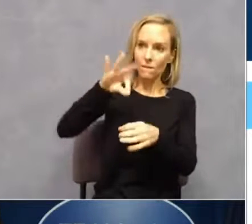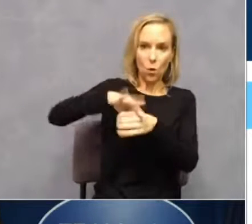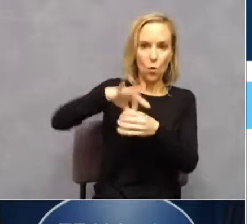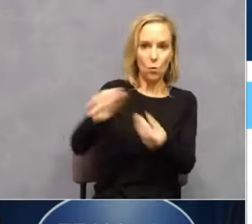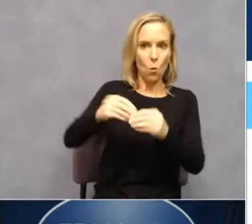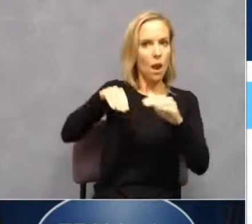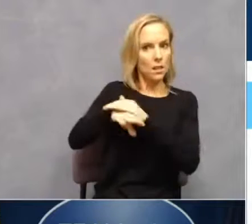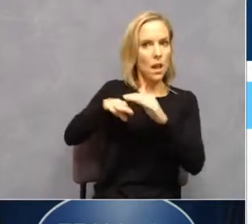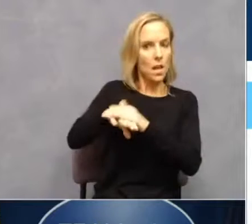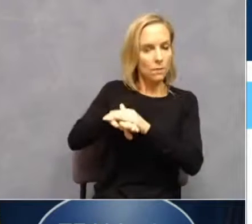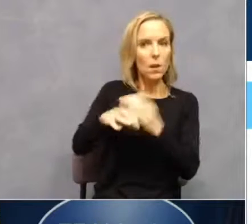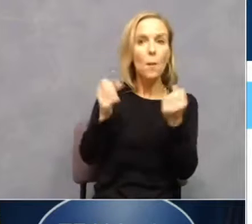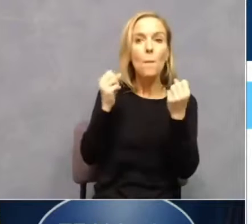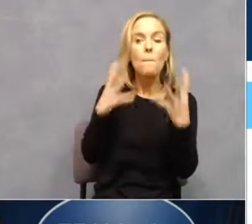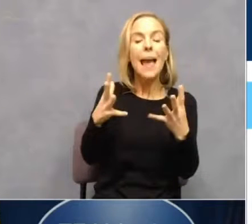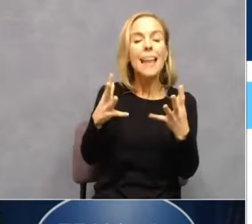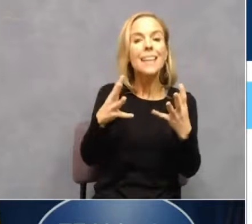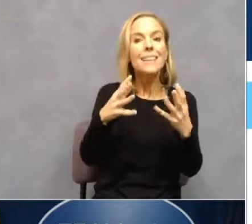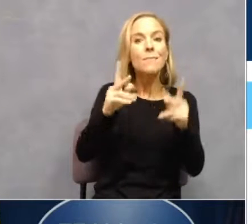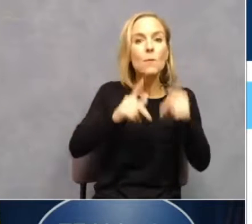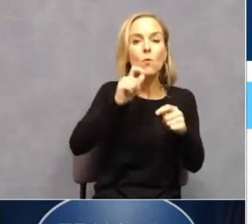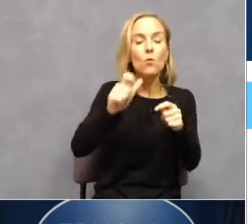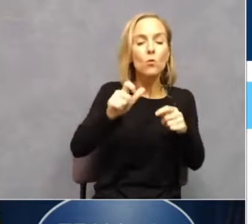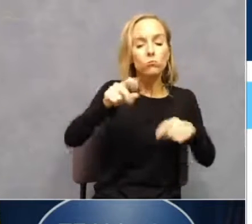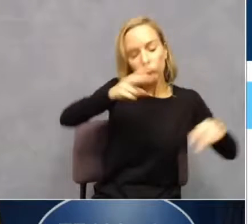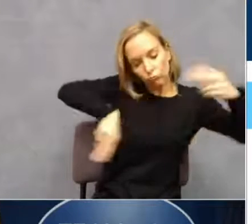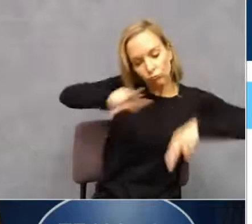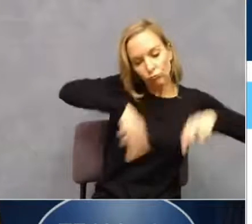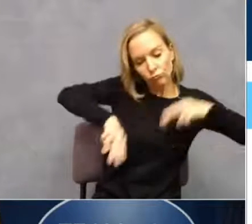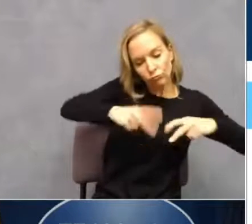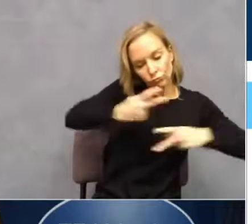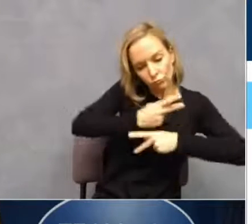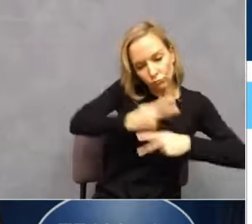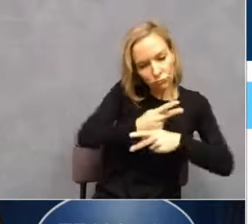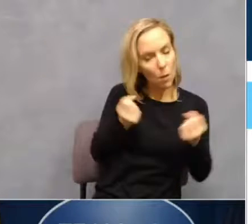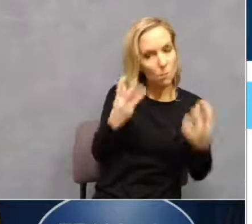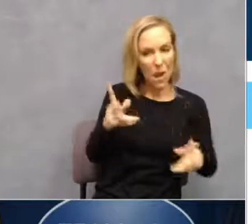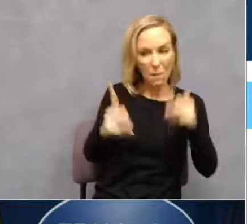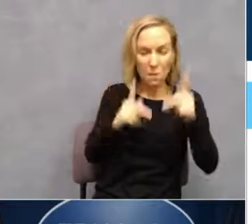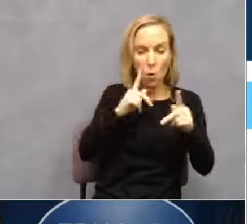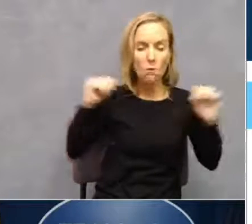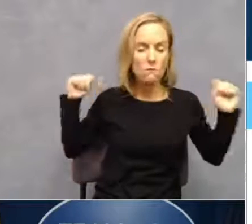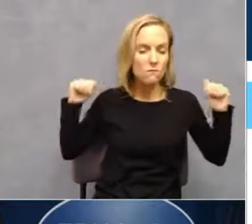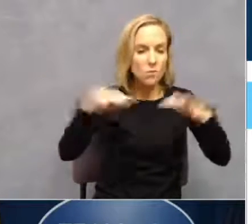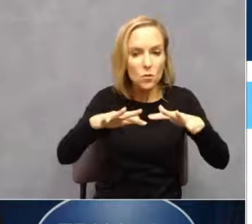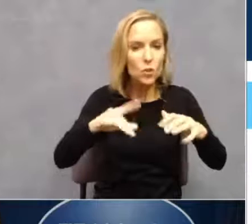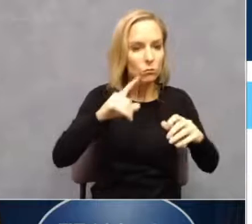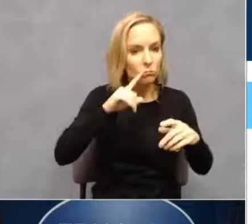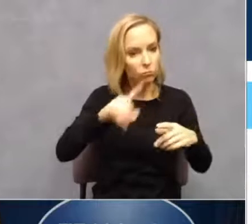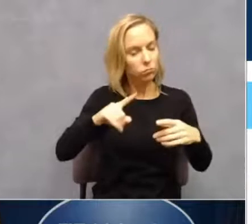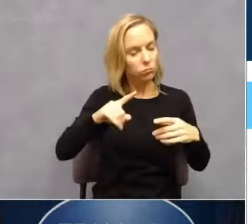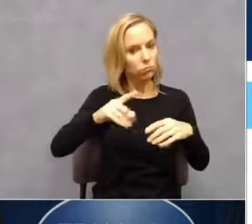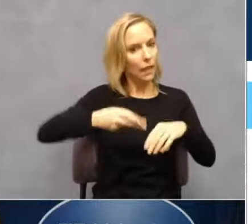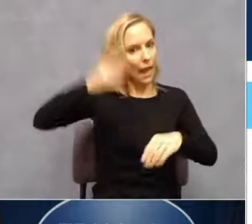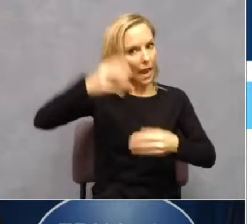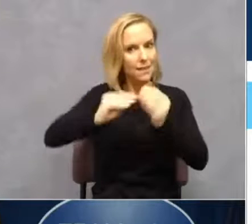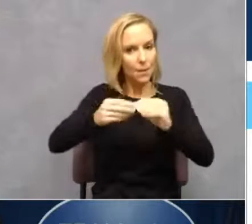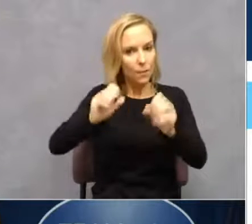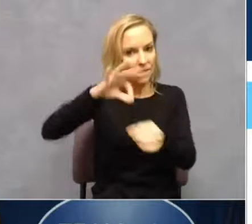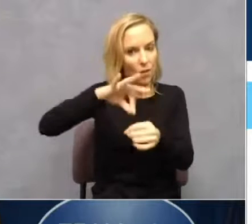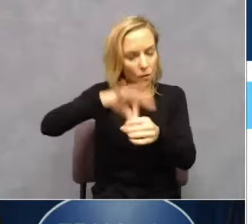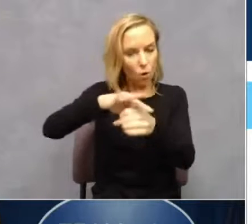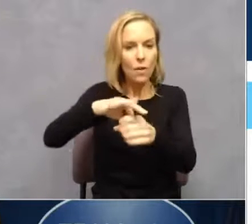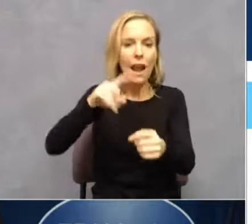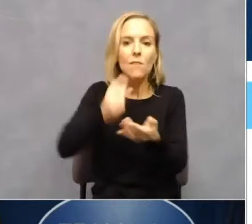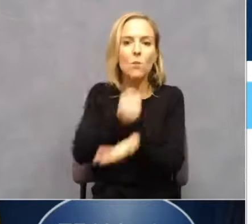are predicting a record turnout this year. If you plan to mail your absentee ballot, it must be postmarked by Election